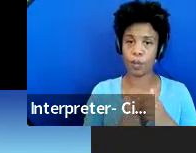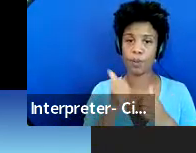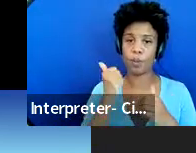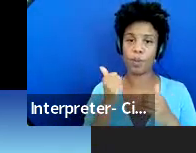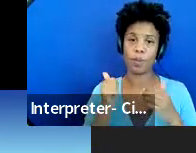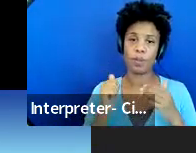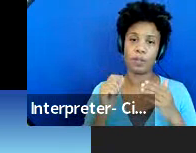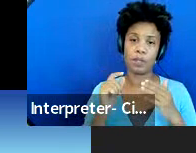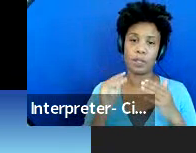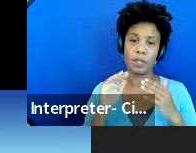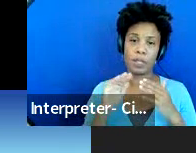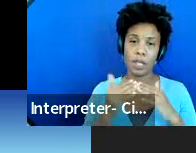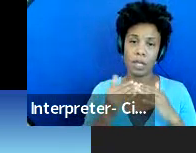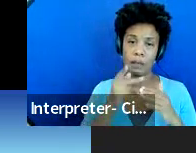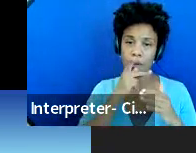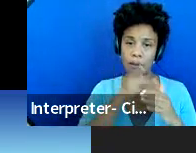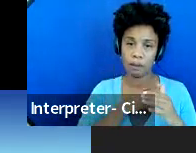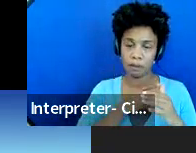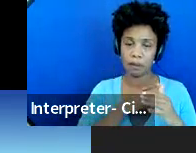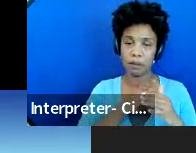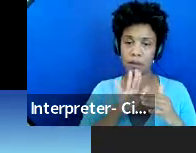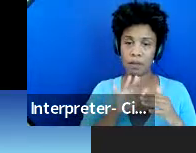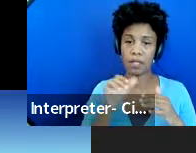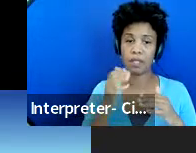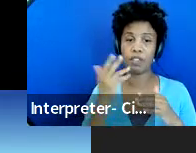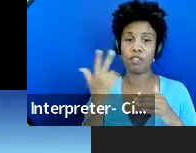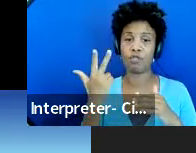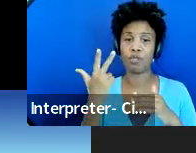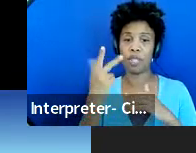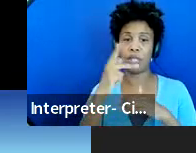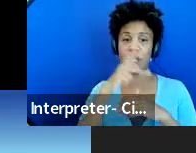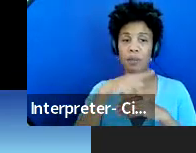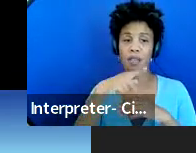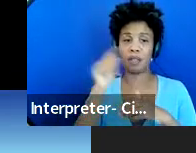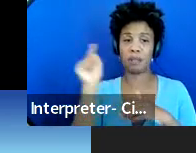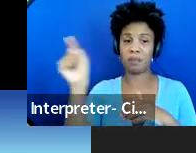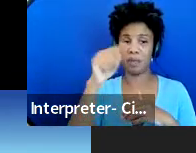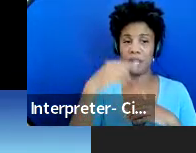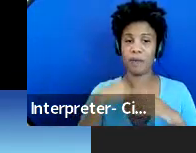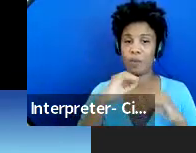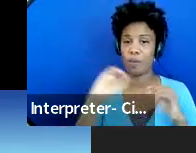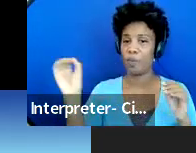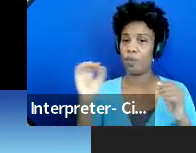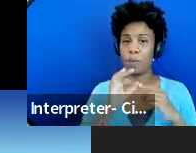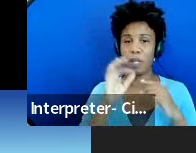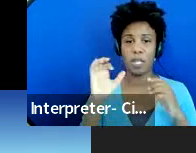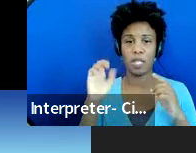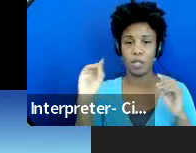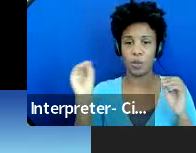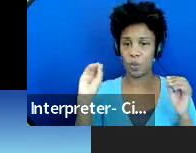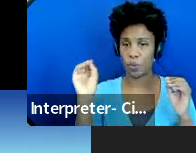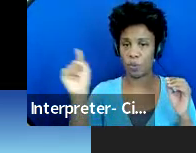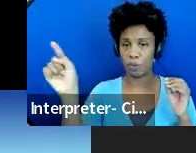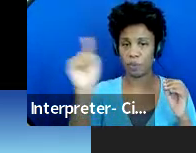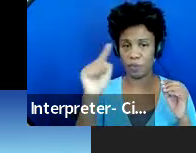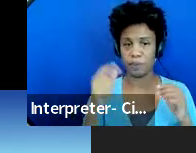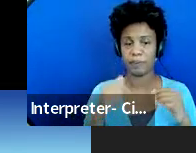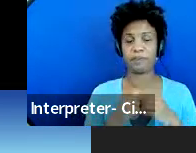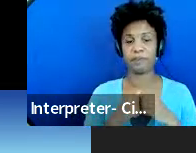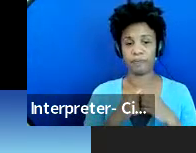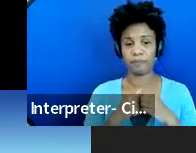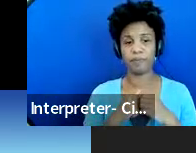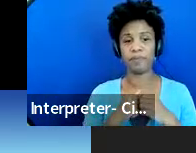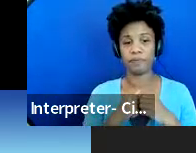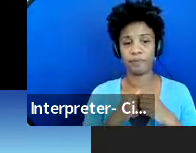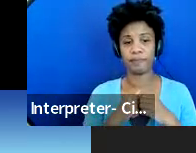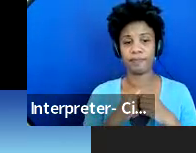ed services. And so limited educational services, for example, pose a challenge to our mantra of no child